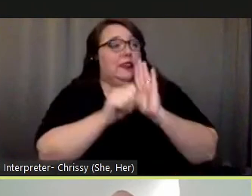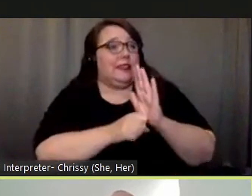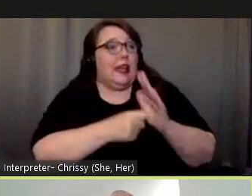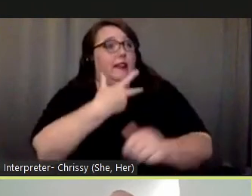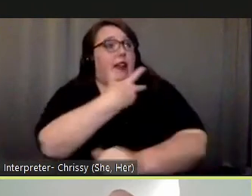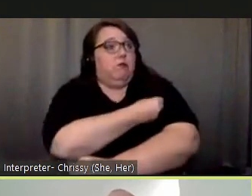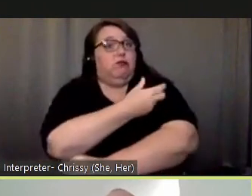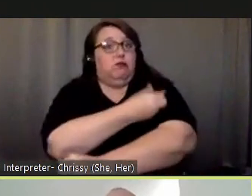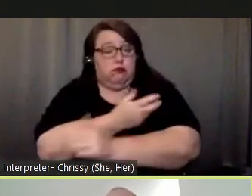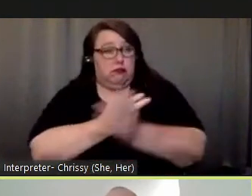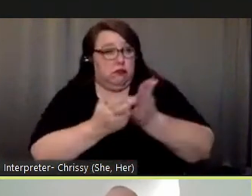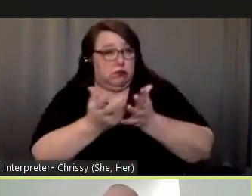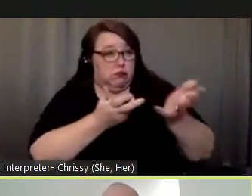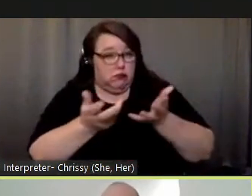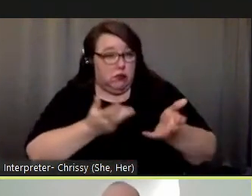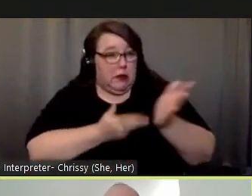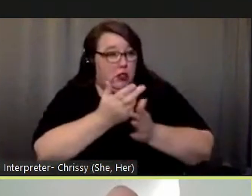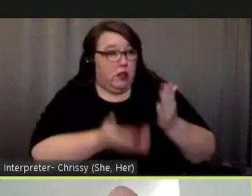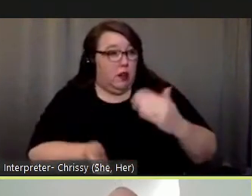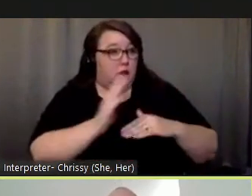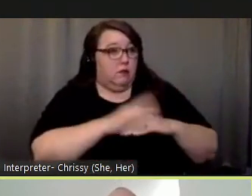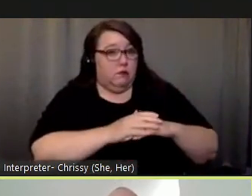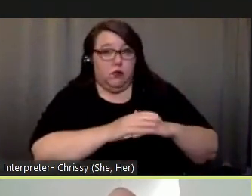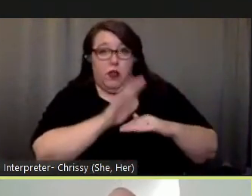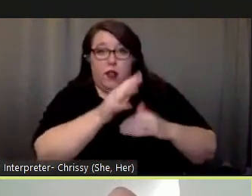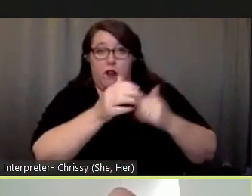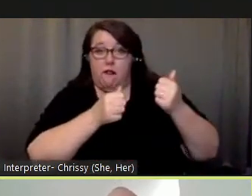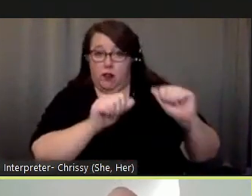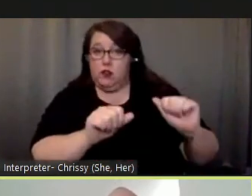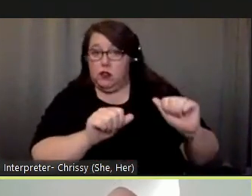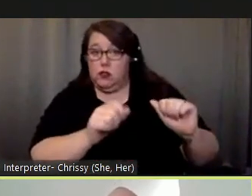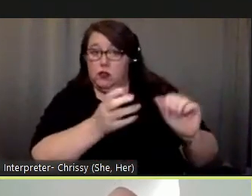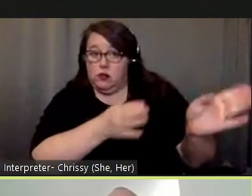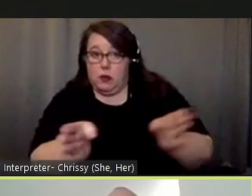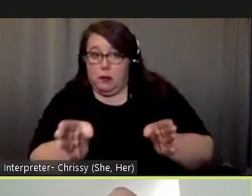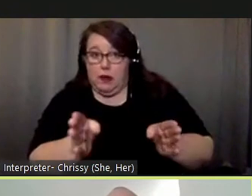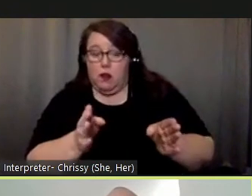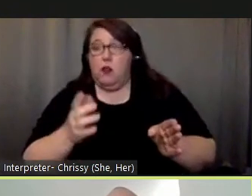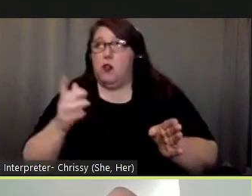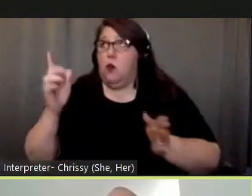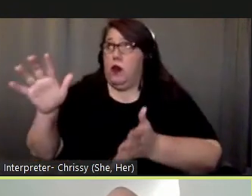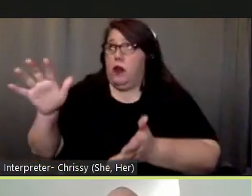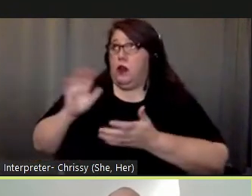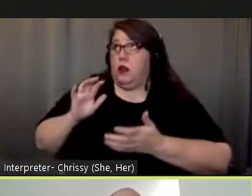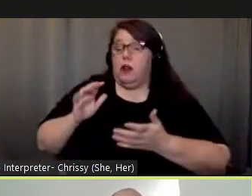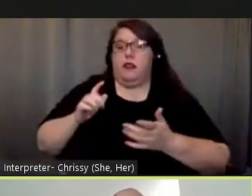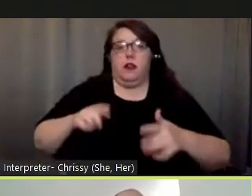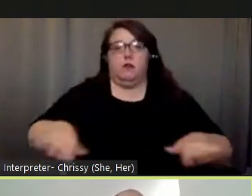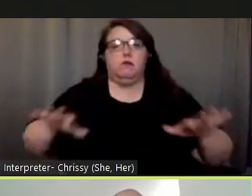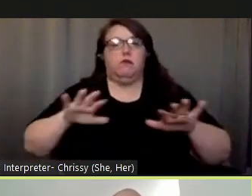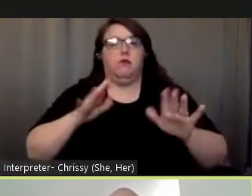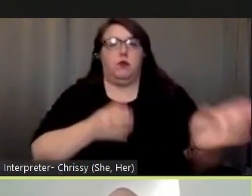they are prepared to increase their efforts so that we are prepared when we do receive that extra amount of vaccine.